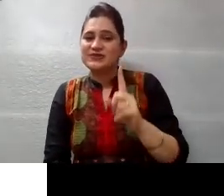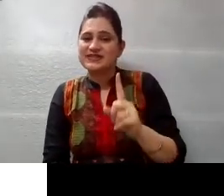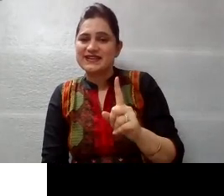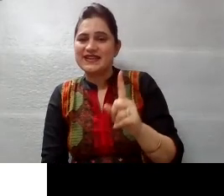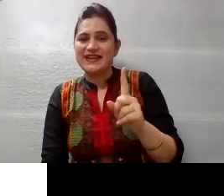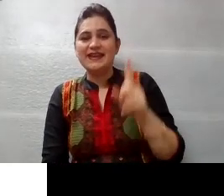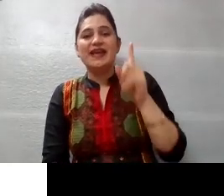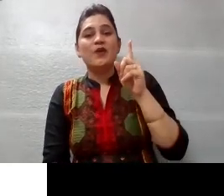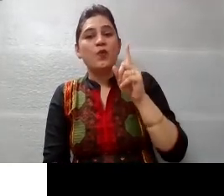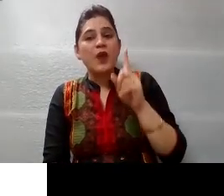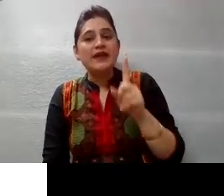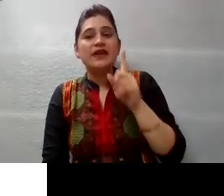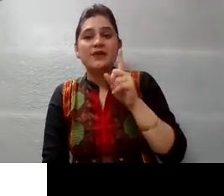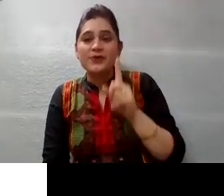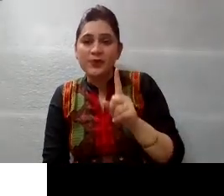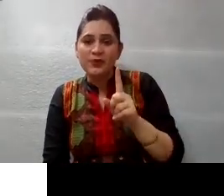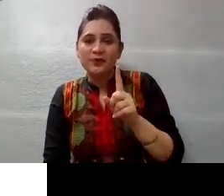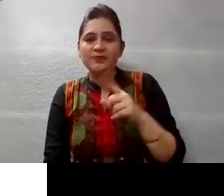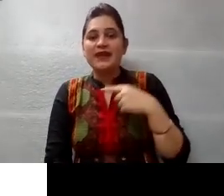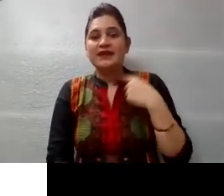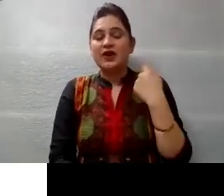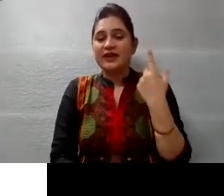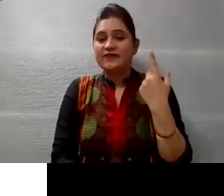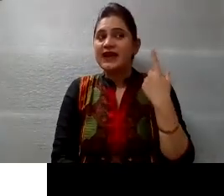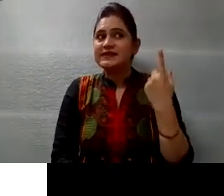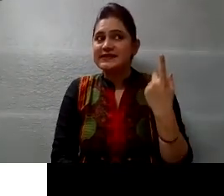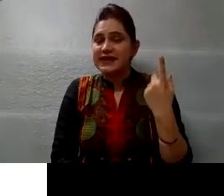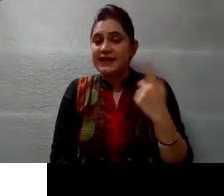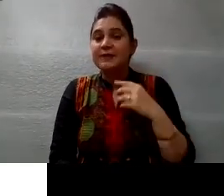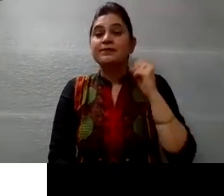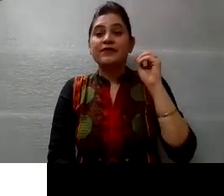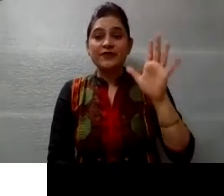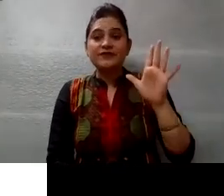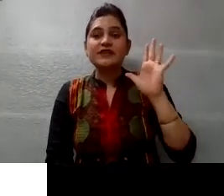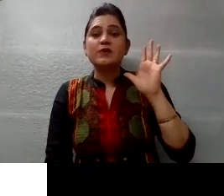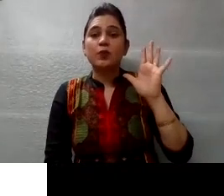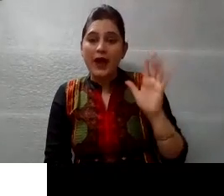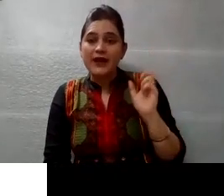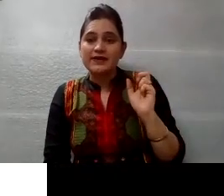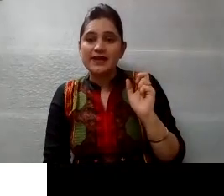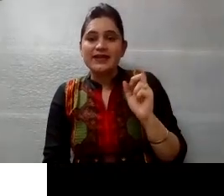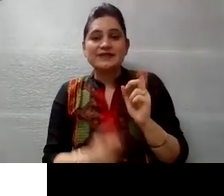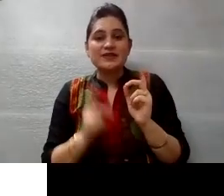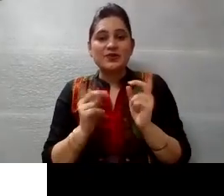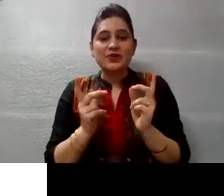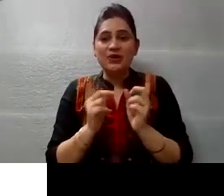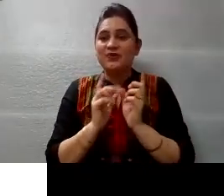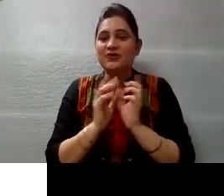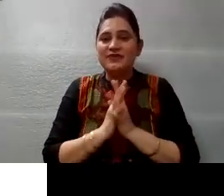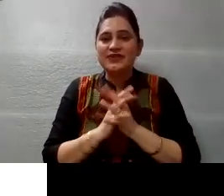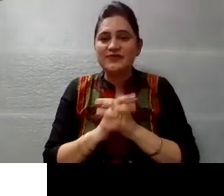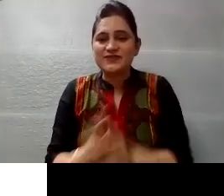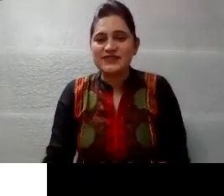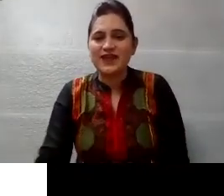is going to stay in one room. Now if I say 51, so